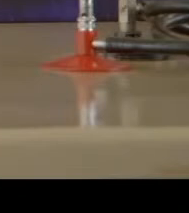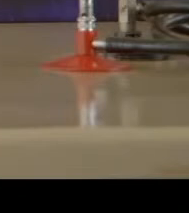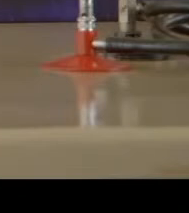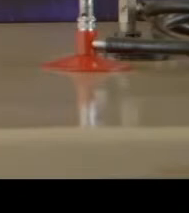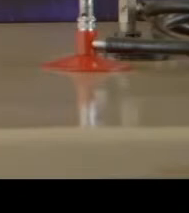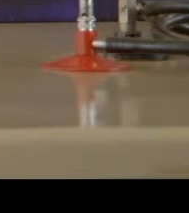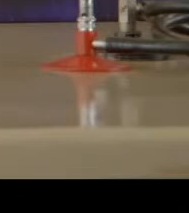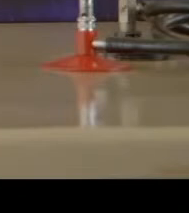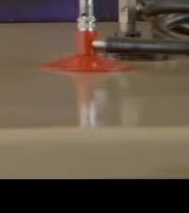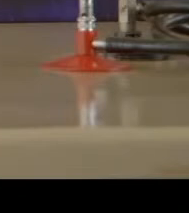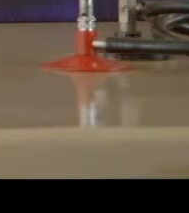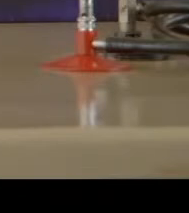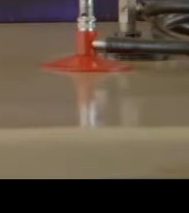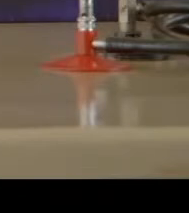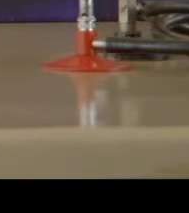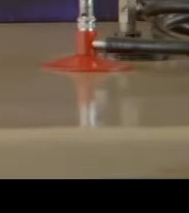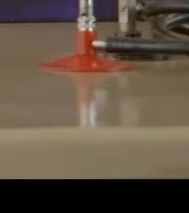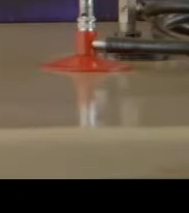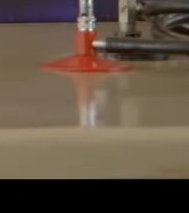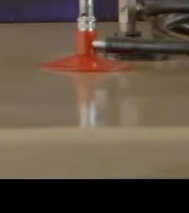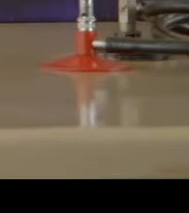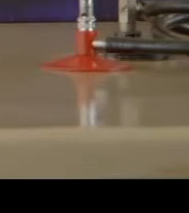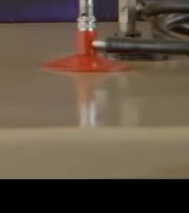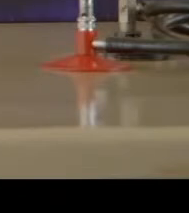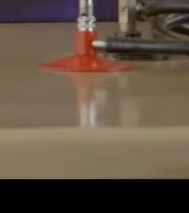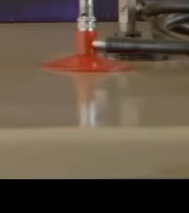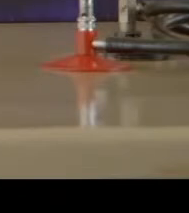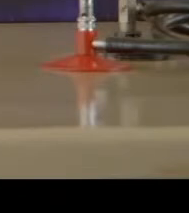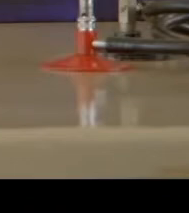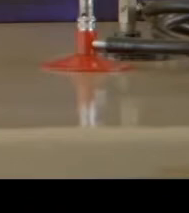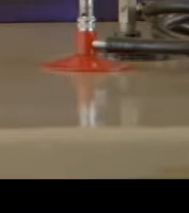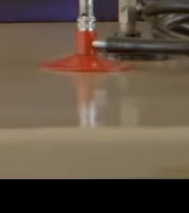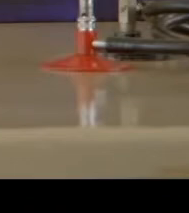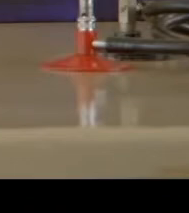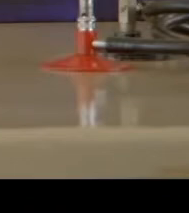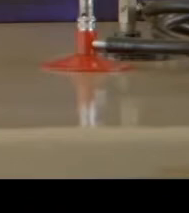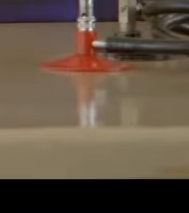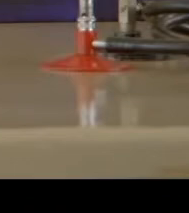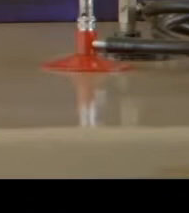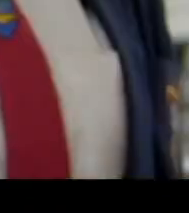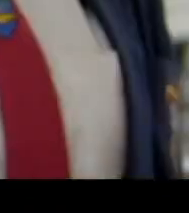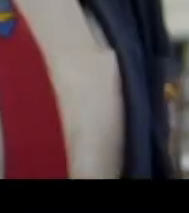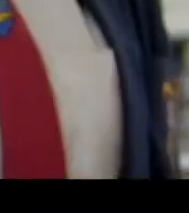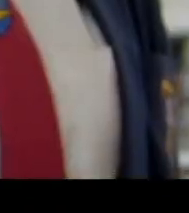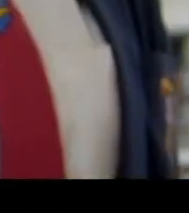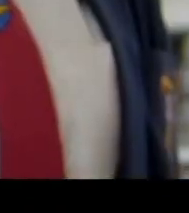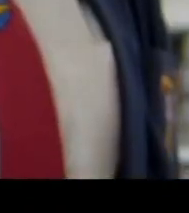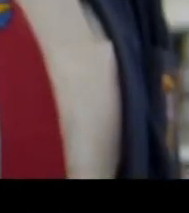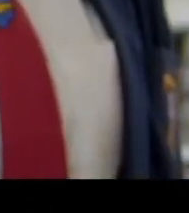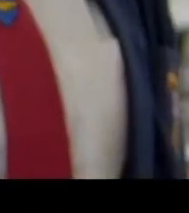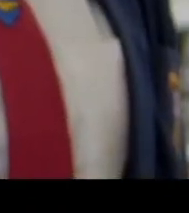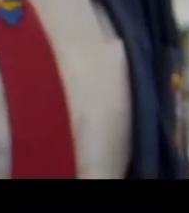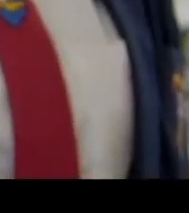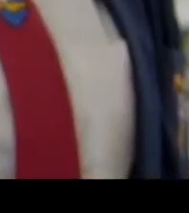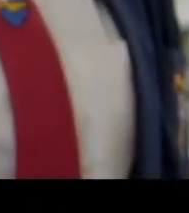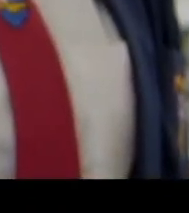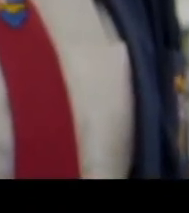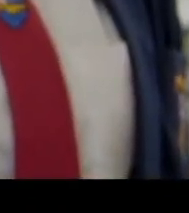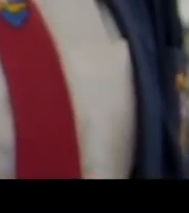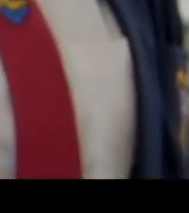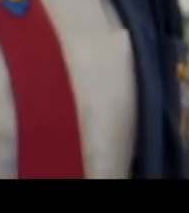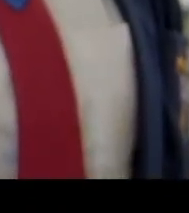year. Also, greenhouses can be used at any time of the year, so things like drought and weather don't